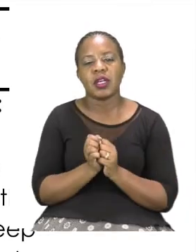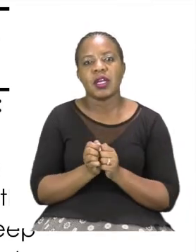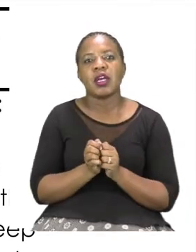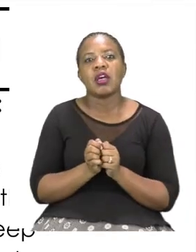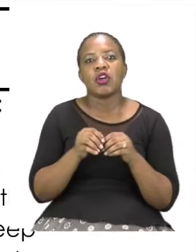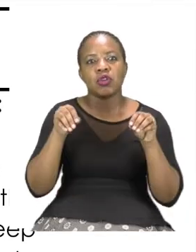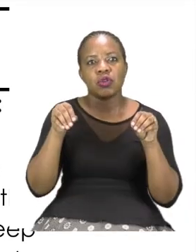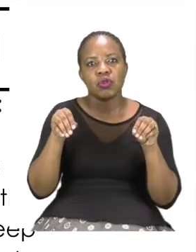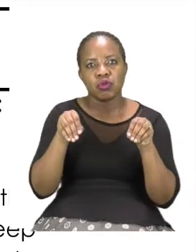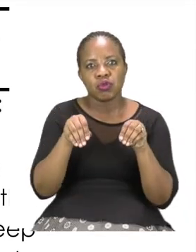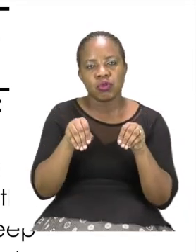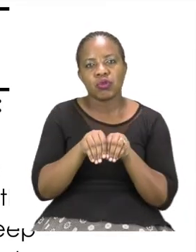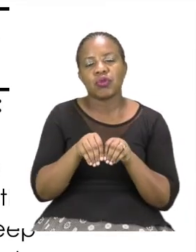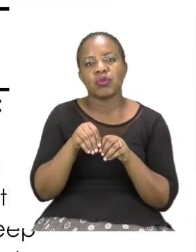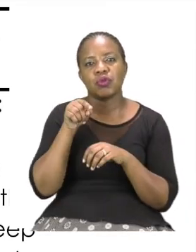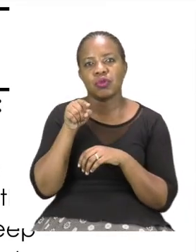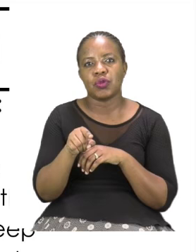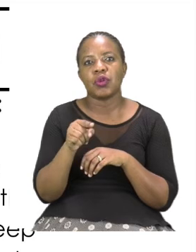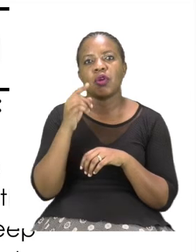When do you like to pray?